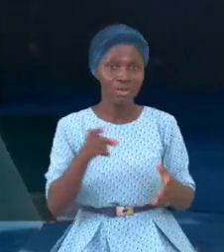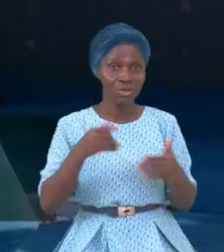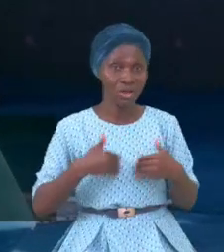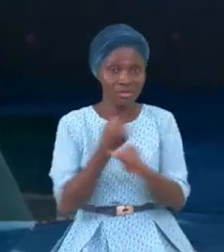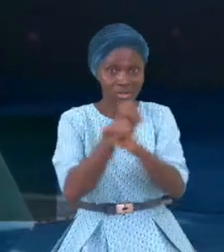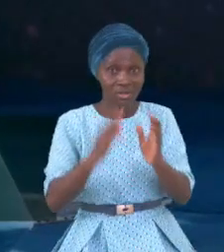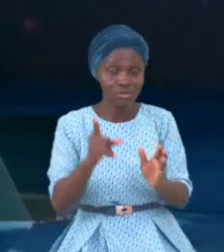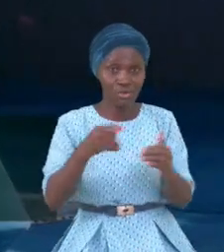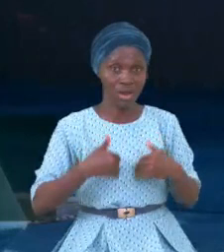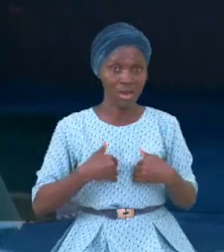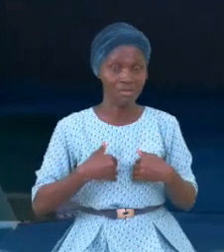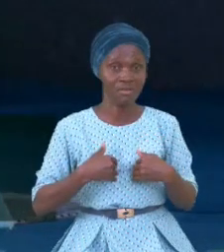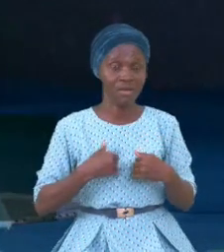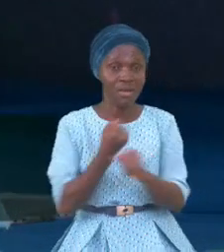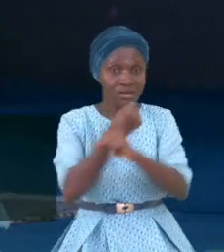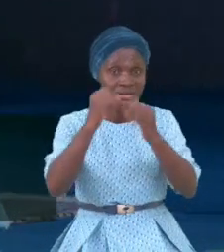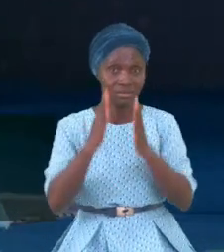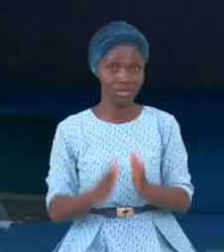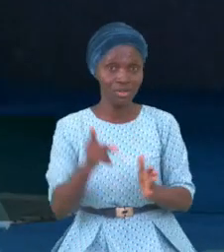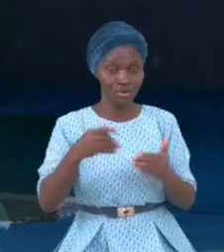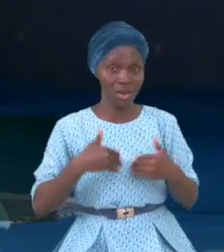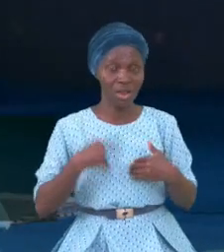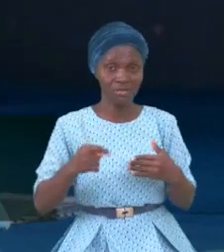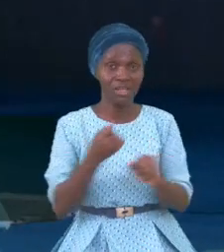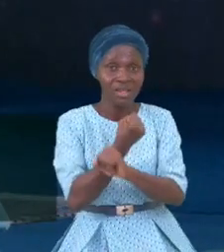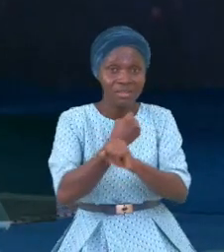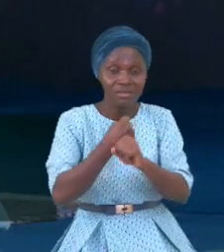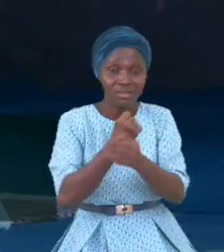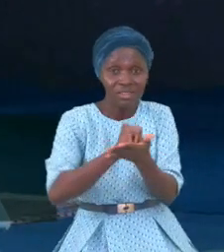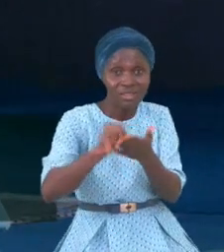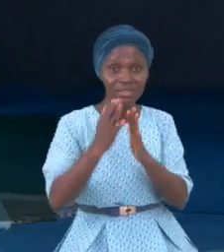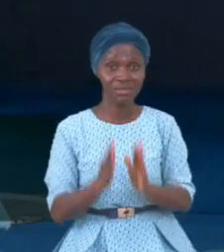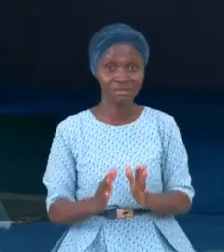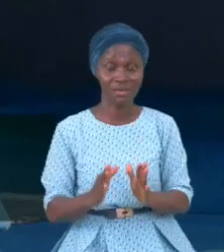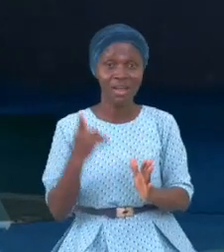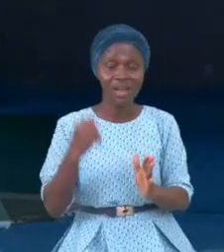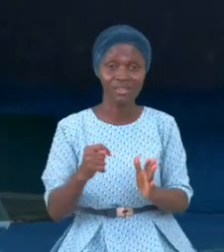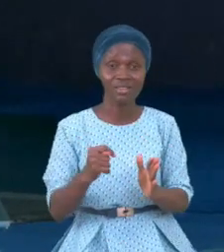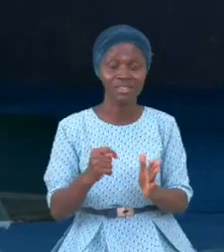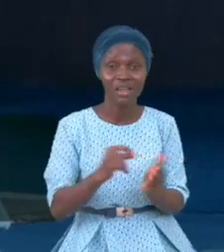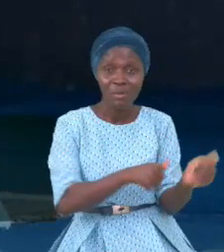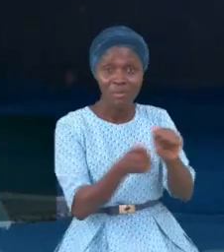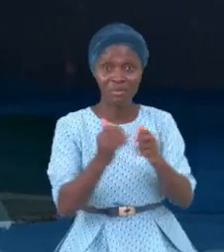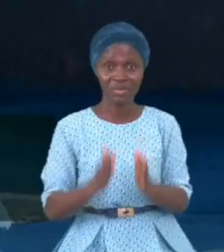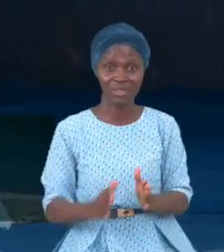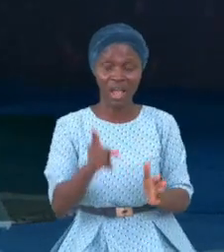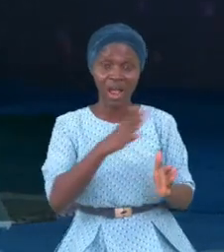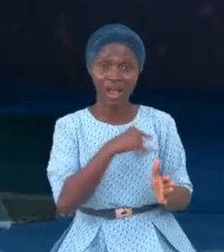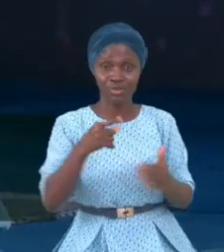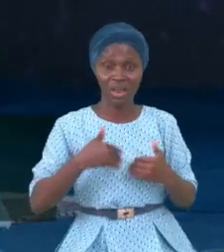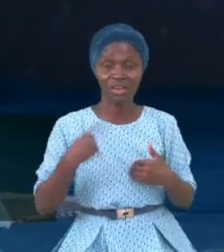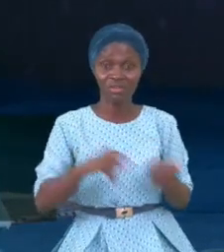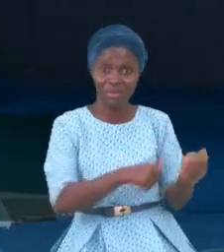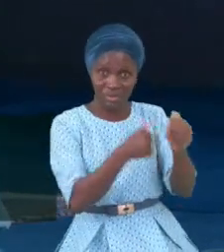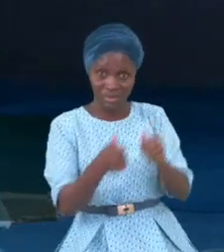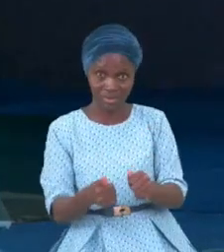have the sanctifier, you have his sanctification, you have the baptizer, you have his baptism, and you have the King